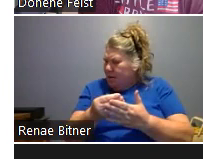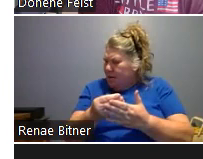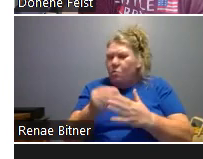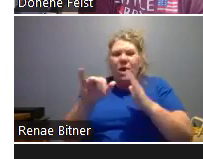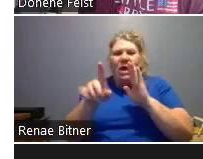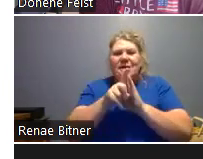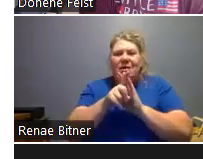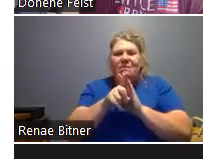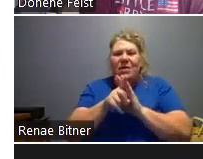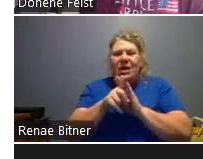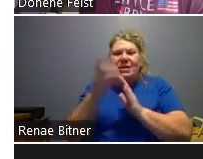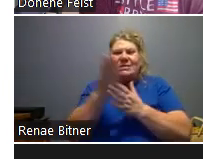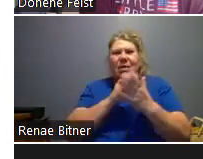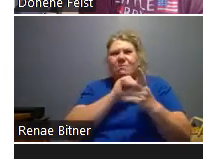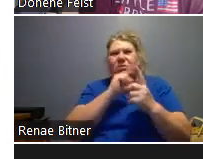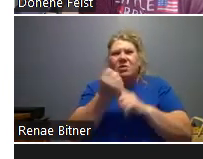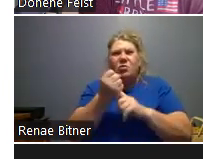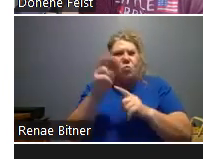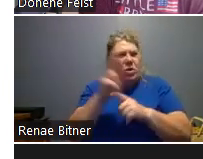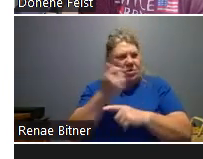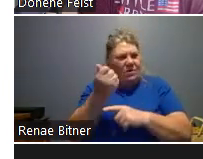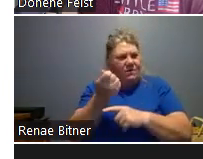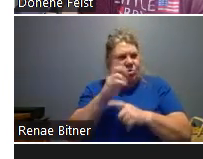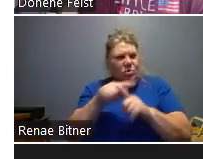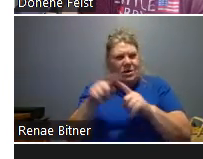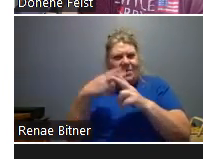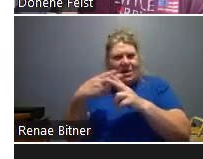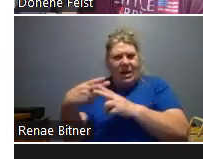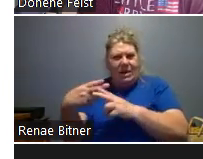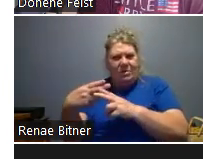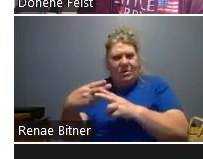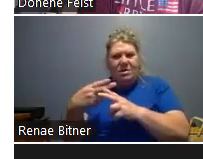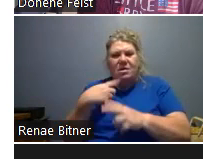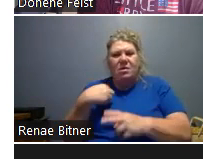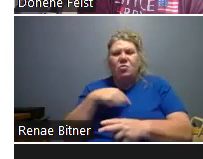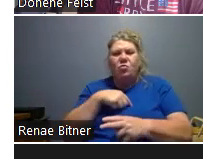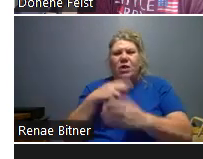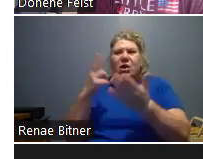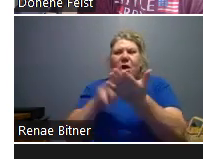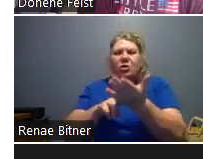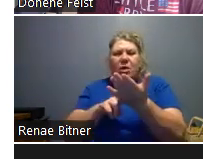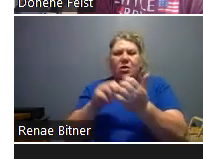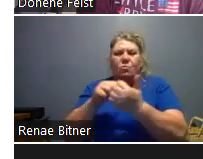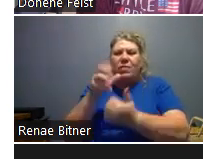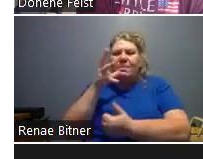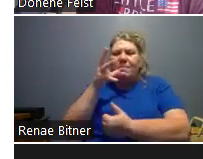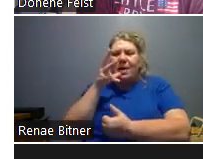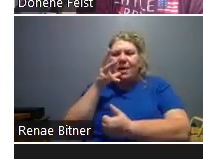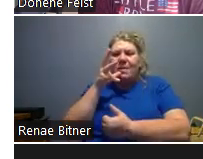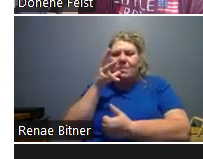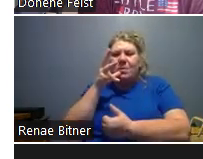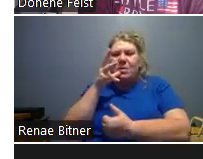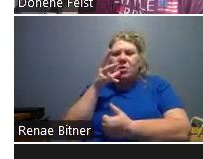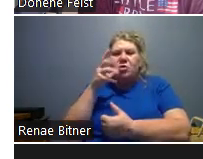identified a couple of scenarios. We used a couple of different names, and we contracted with a mom to make